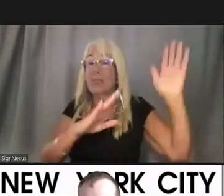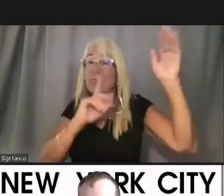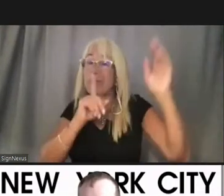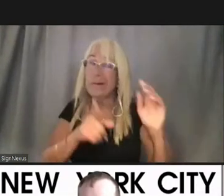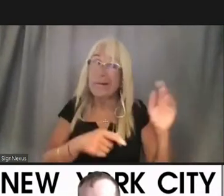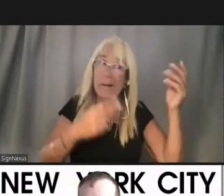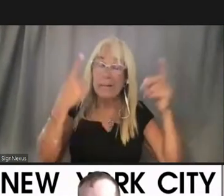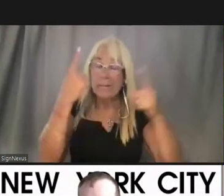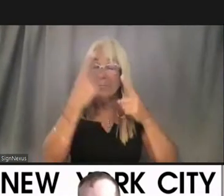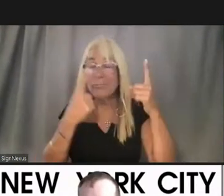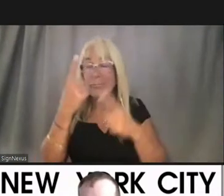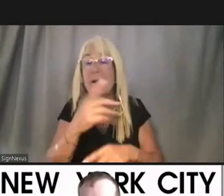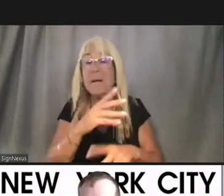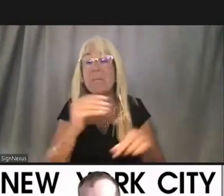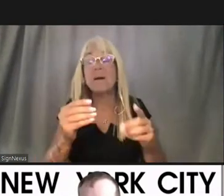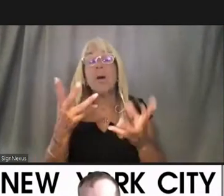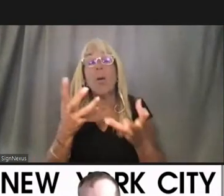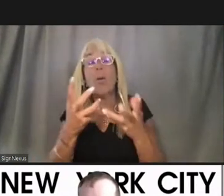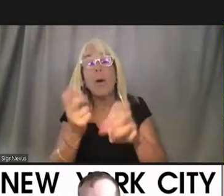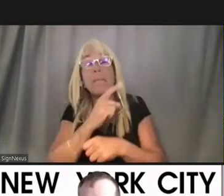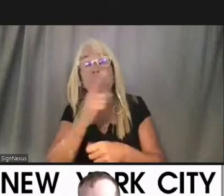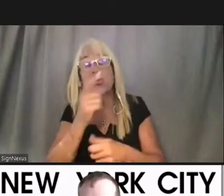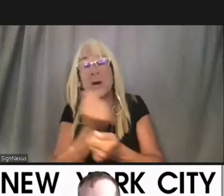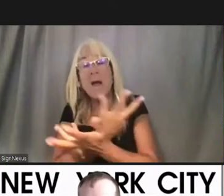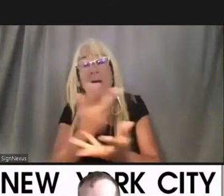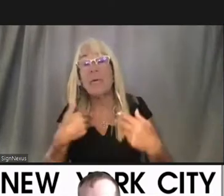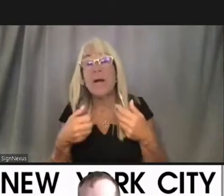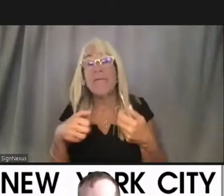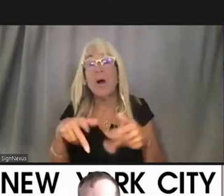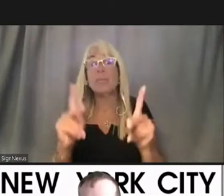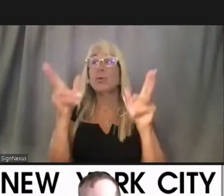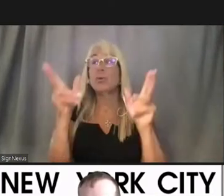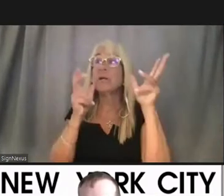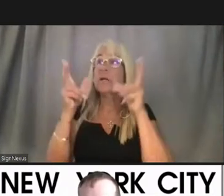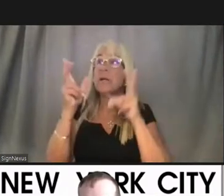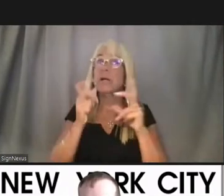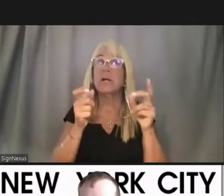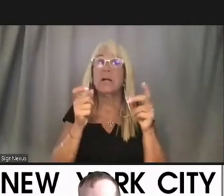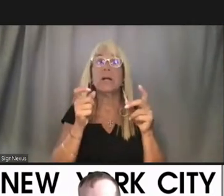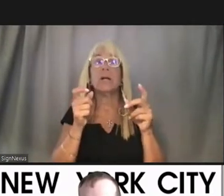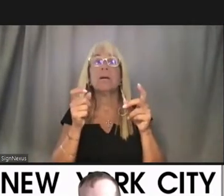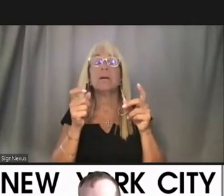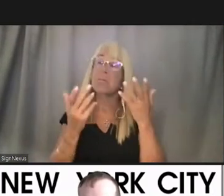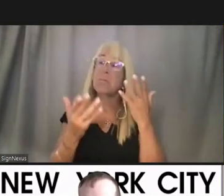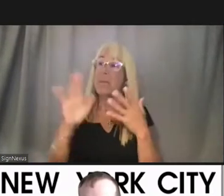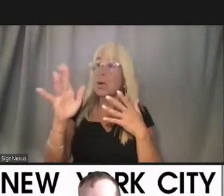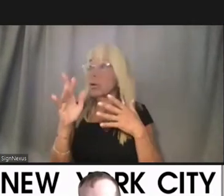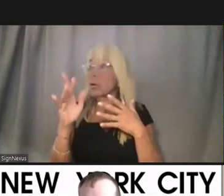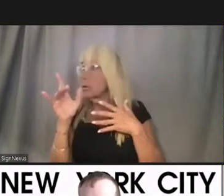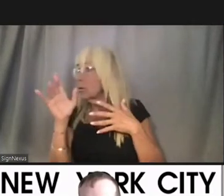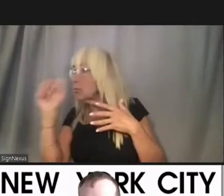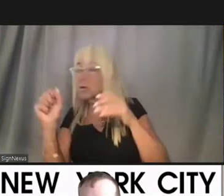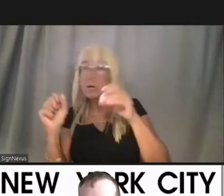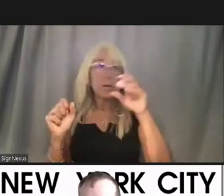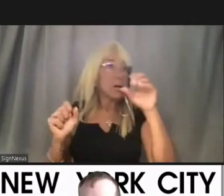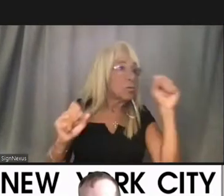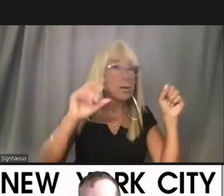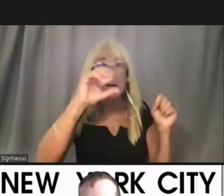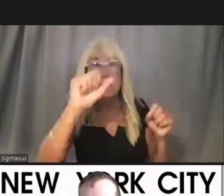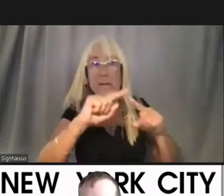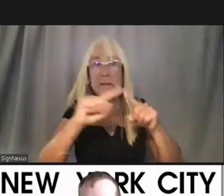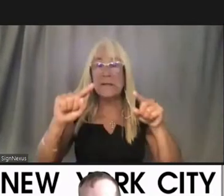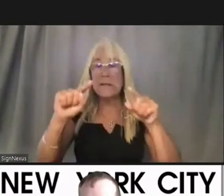here and we want to ensure that everyone has an opportunity to hear about the areas in which they may be interested after the presentation